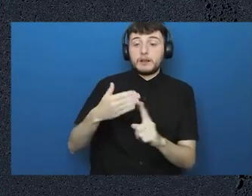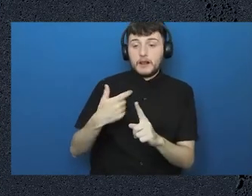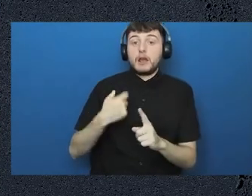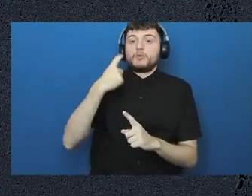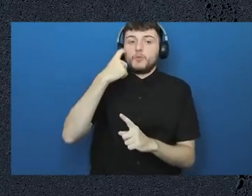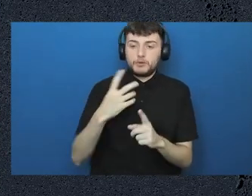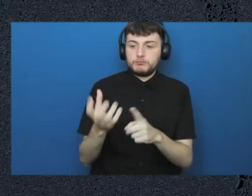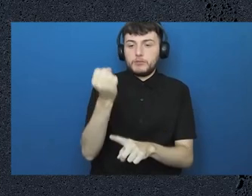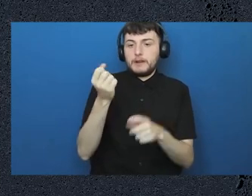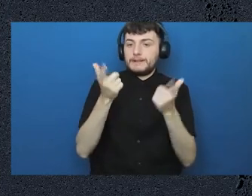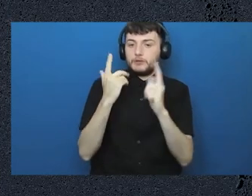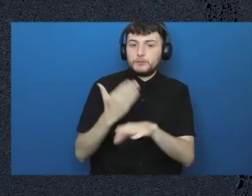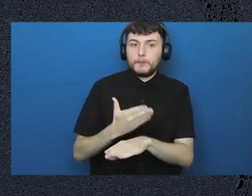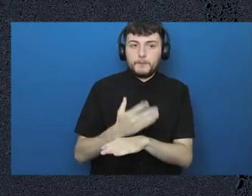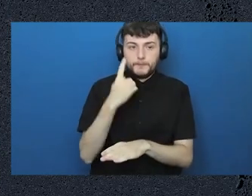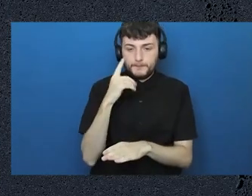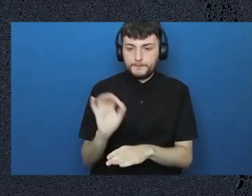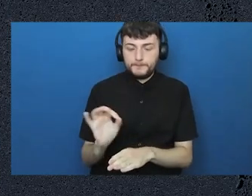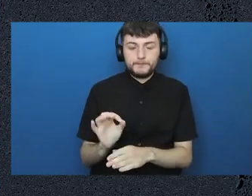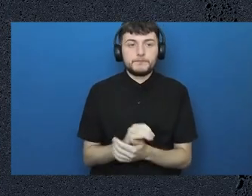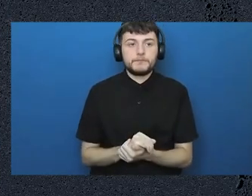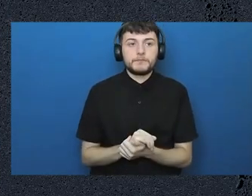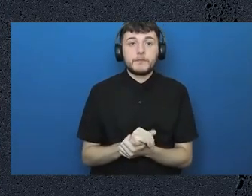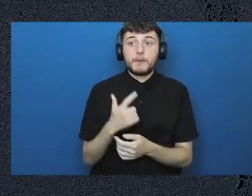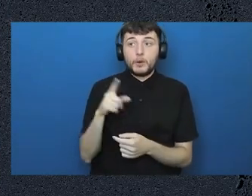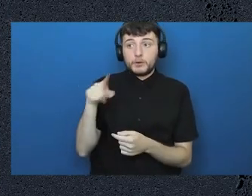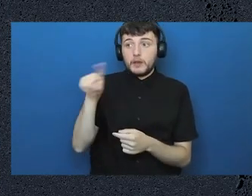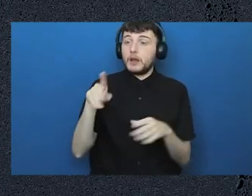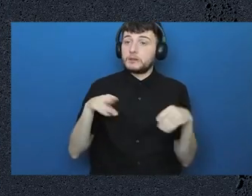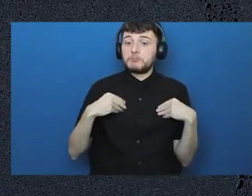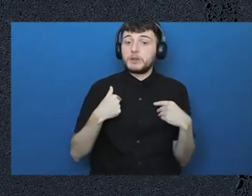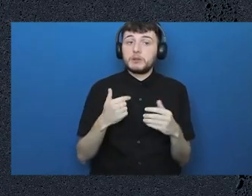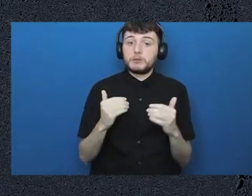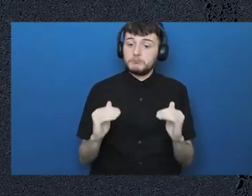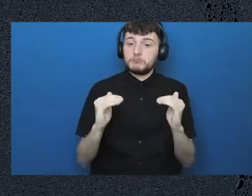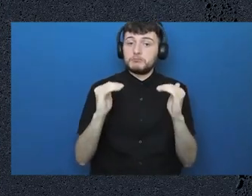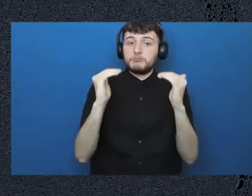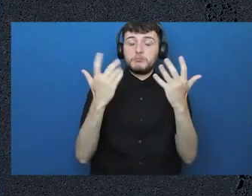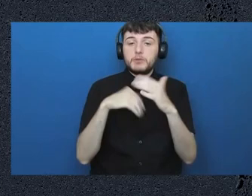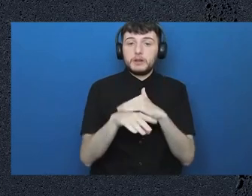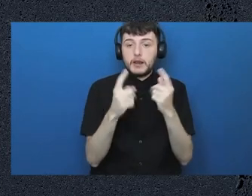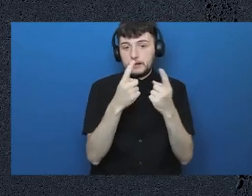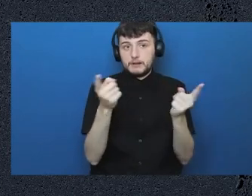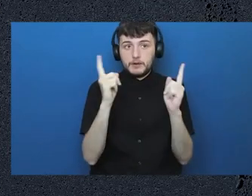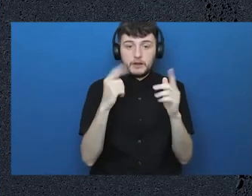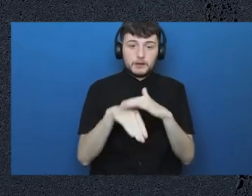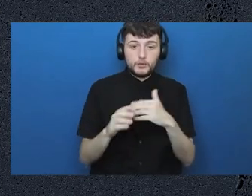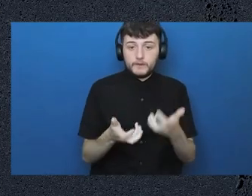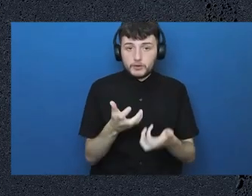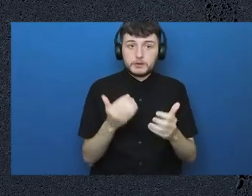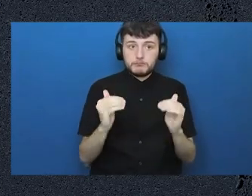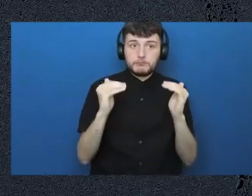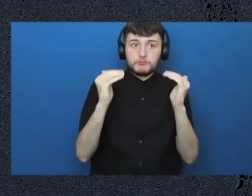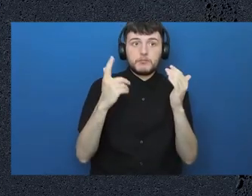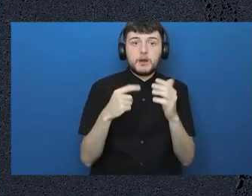they were happy for me to keep going through the academic ranks, and I could apply for promotions, become an associate professor, but the minute you wanted to